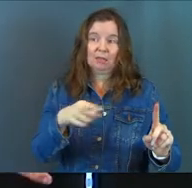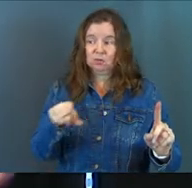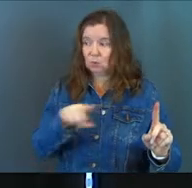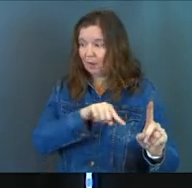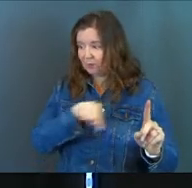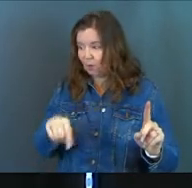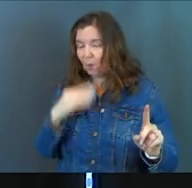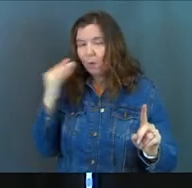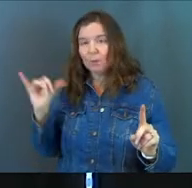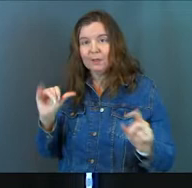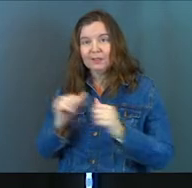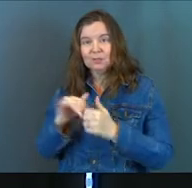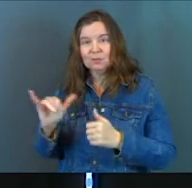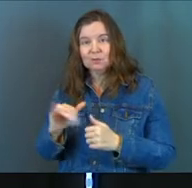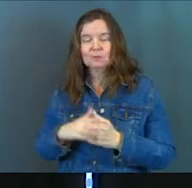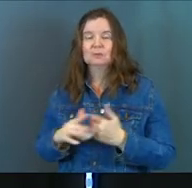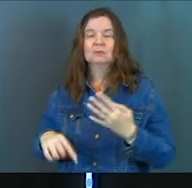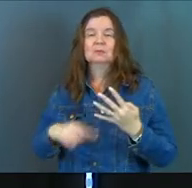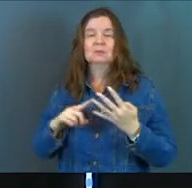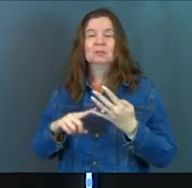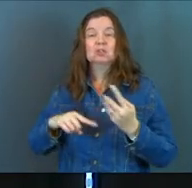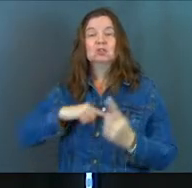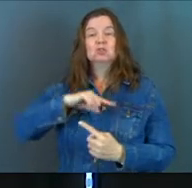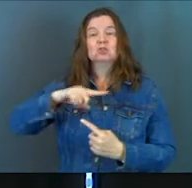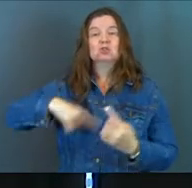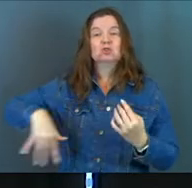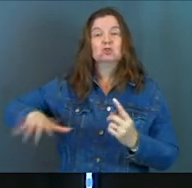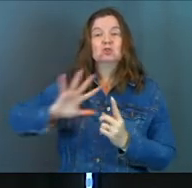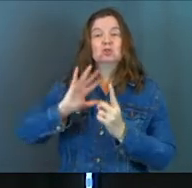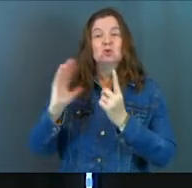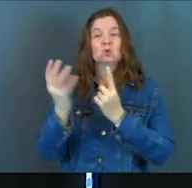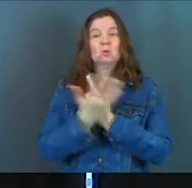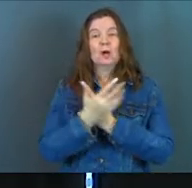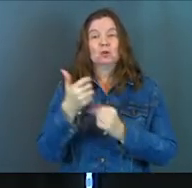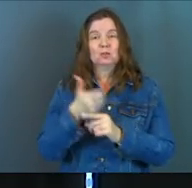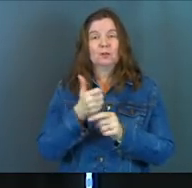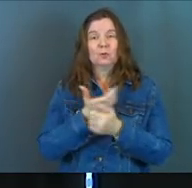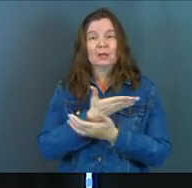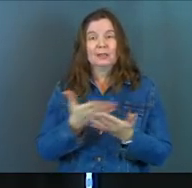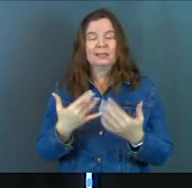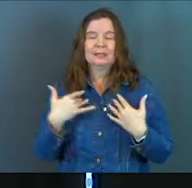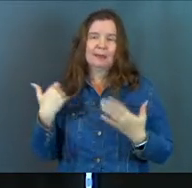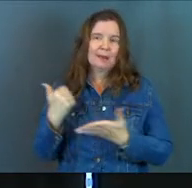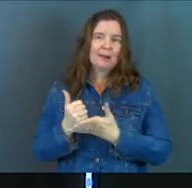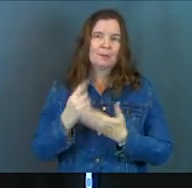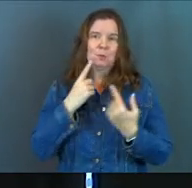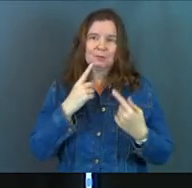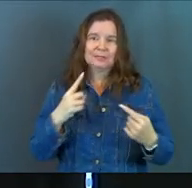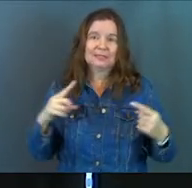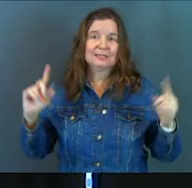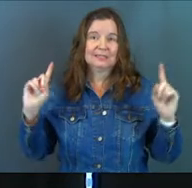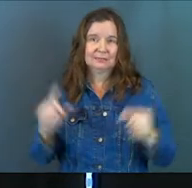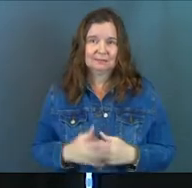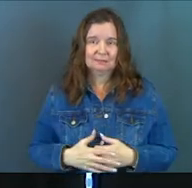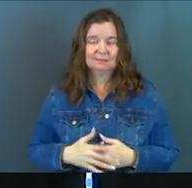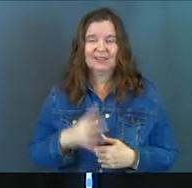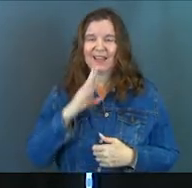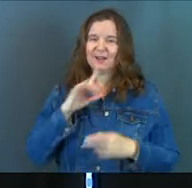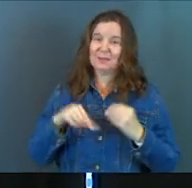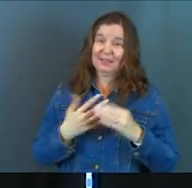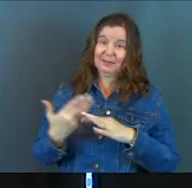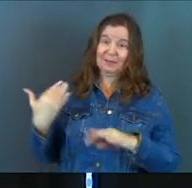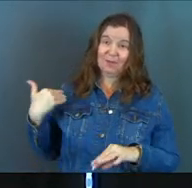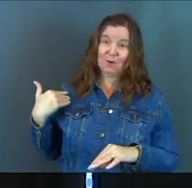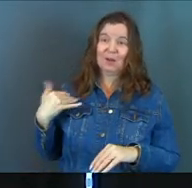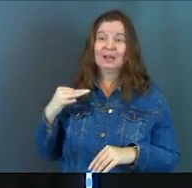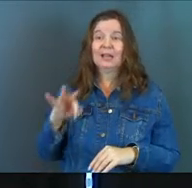to take it home. Number four, you got to surround yourself with things that help you succeed. I talked about this